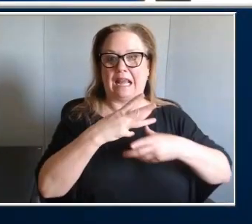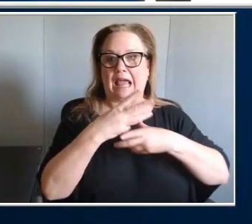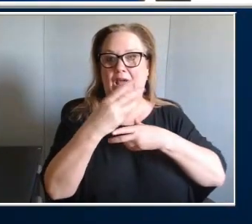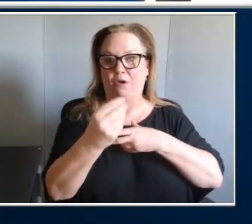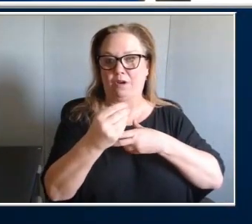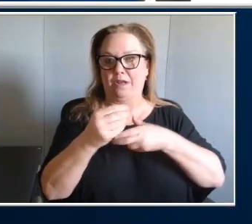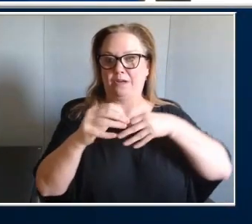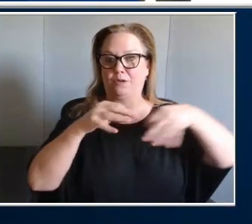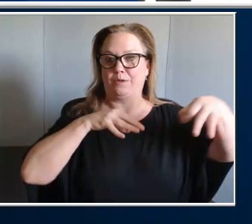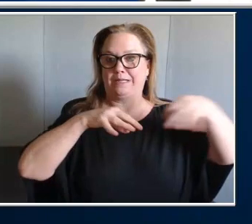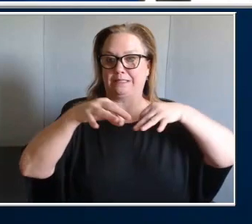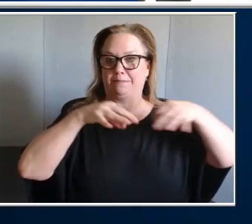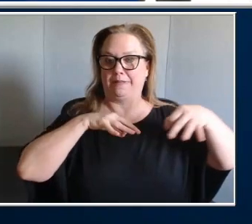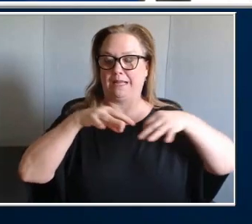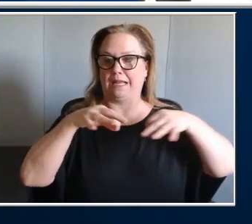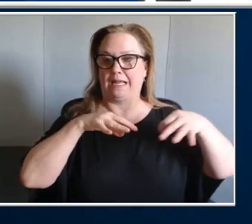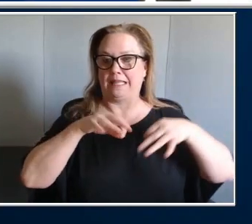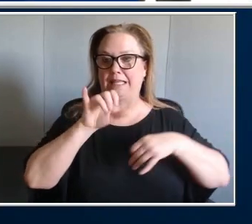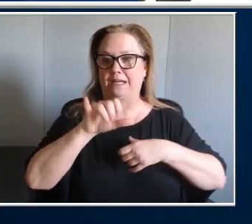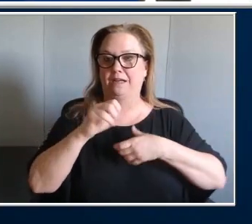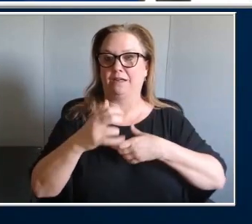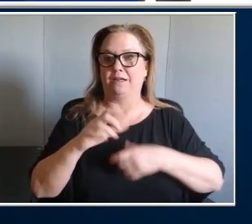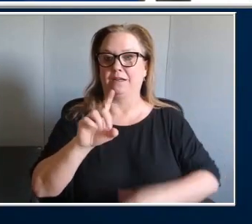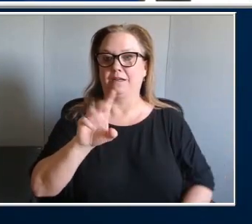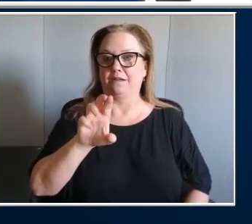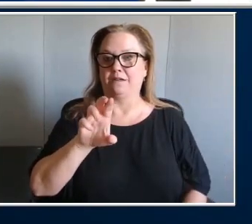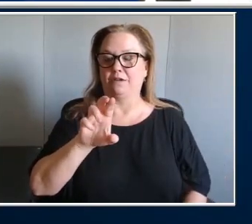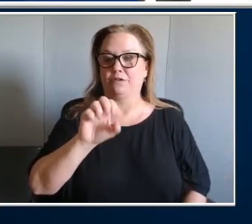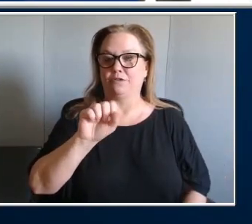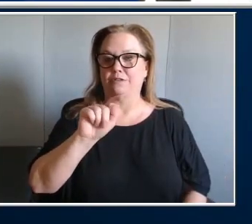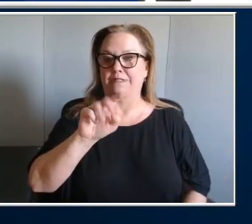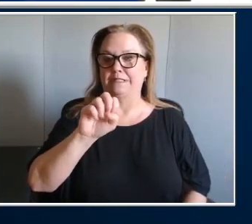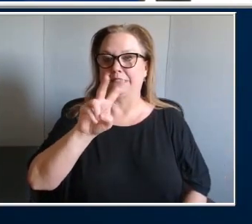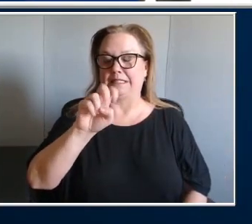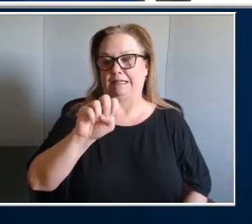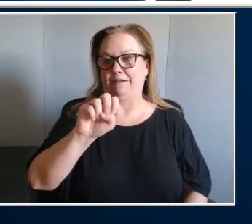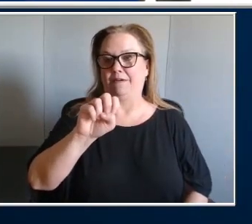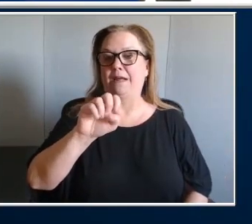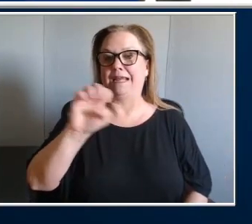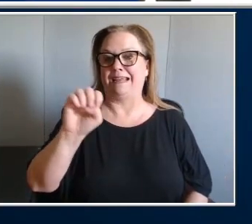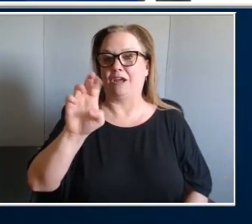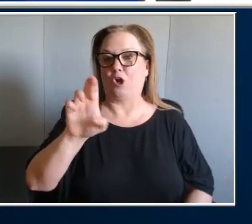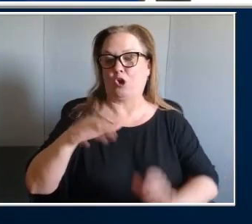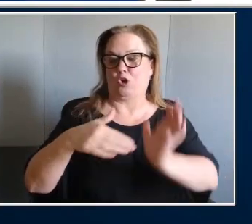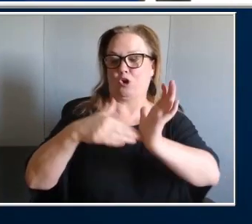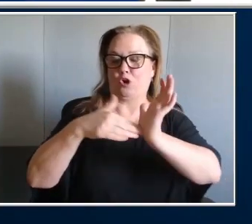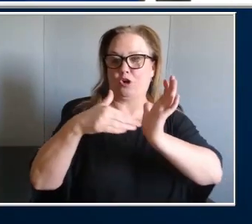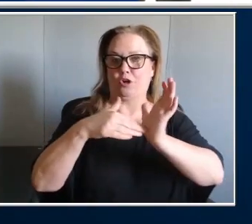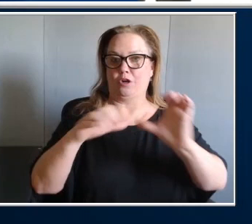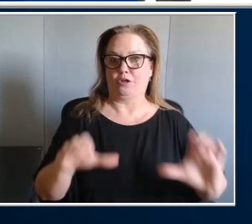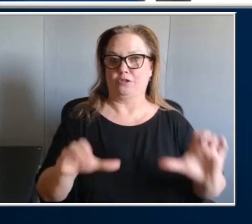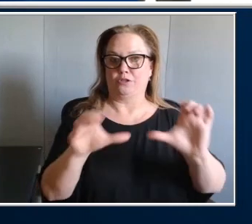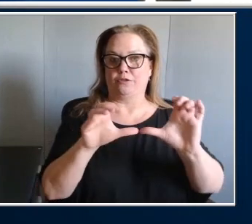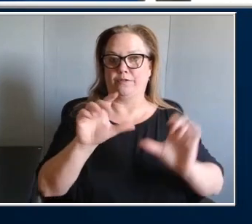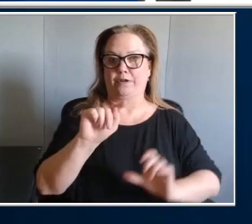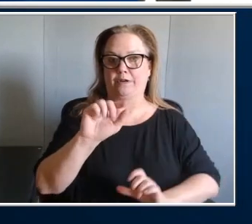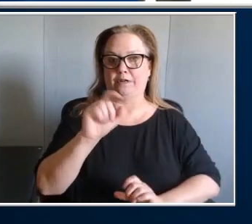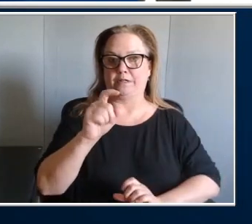that is and carbon monoxide, we're joined by Dr. Steve Thornton. He's an emergency room physician and a certified